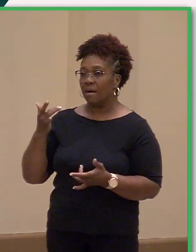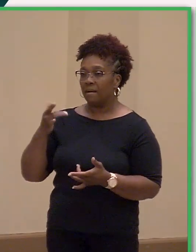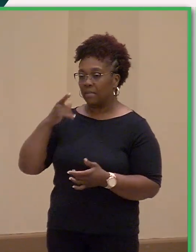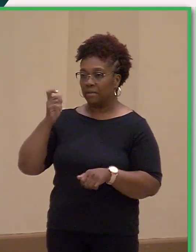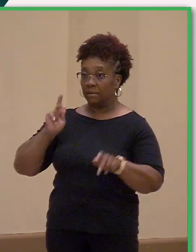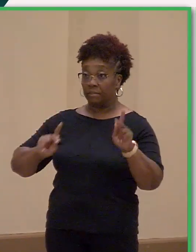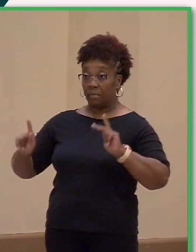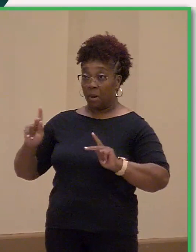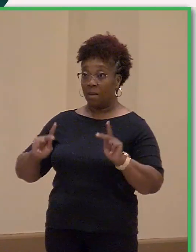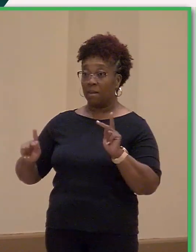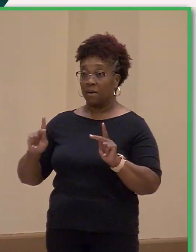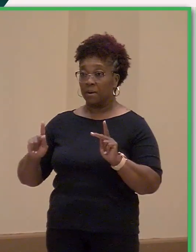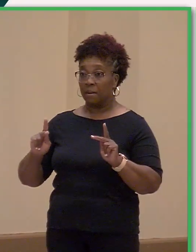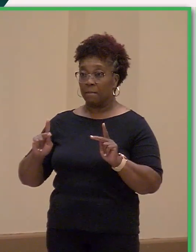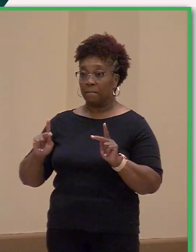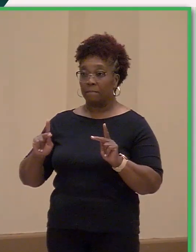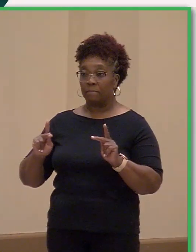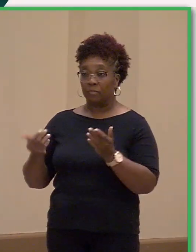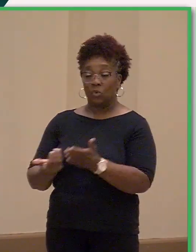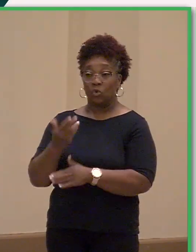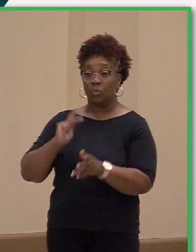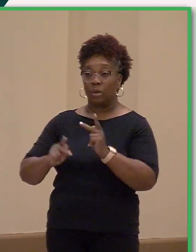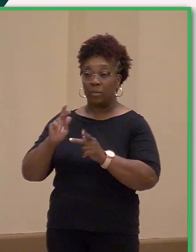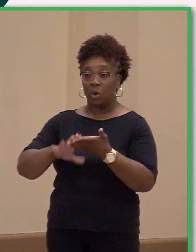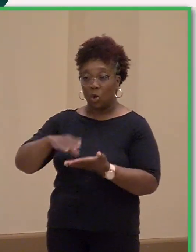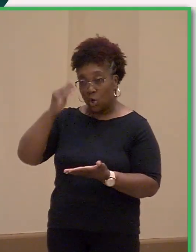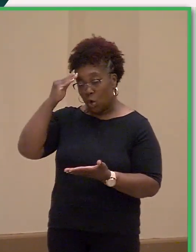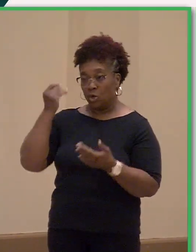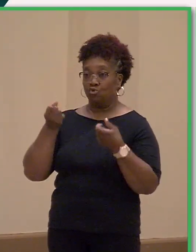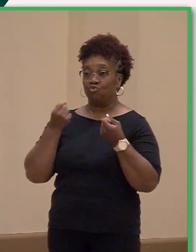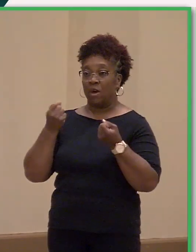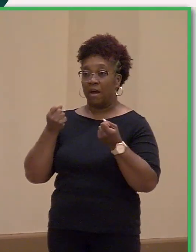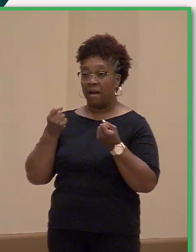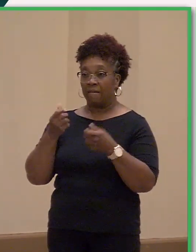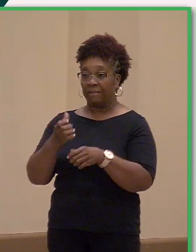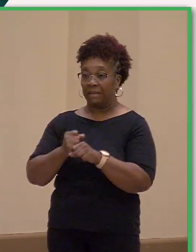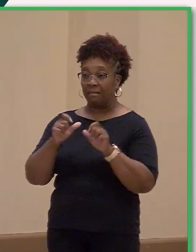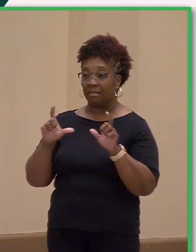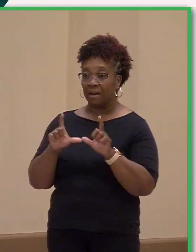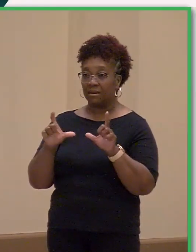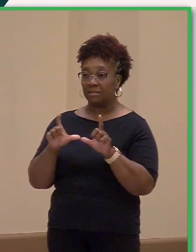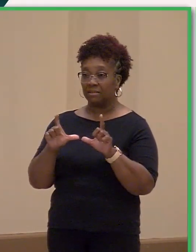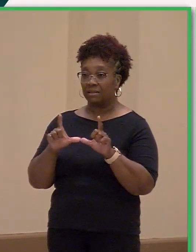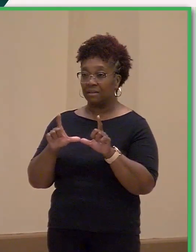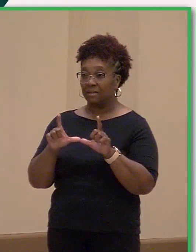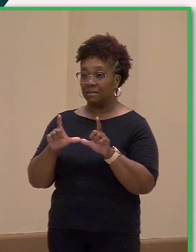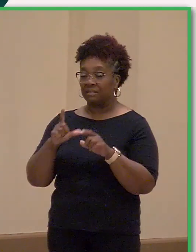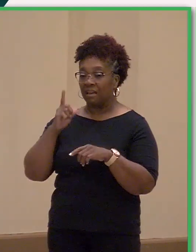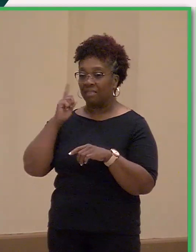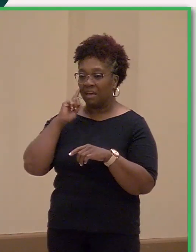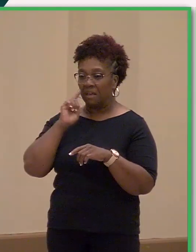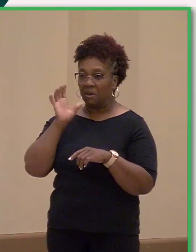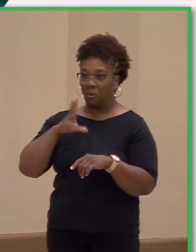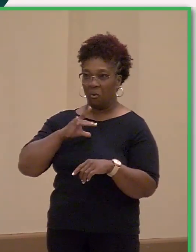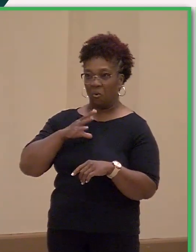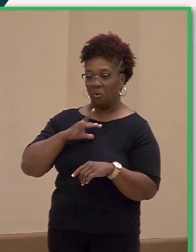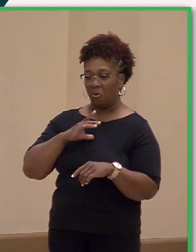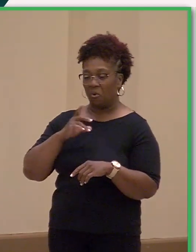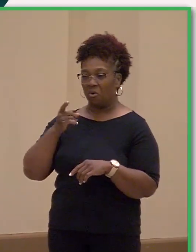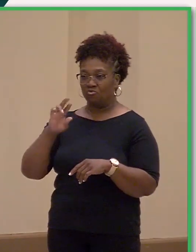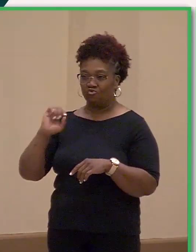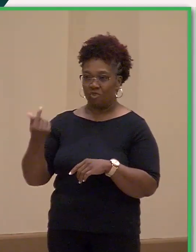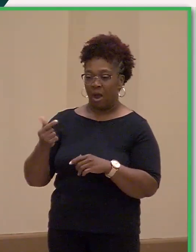people that are new people that are learning to drive and getting their license, they will think that it's the thing to do. You're going to have to stop it